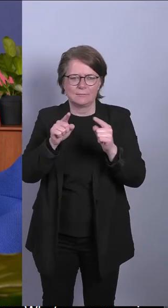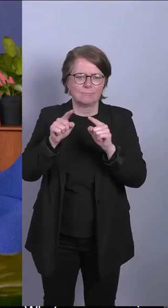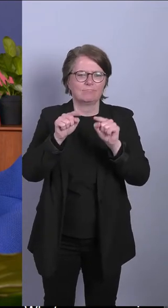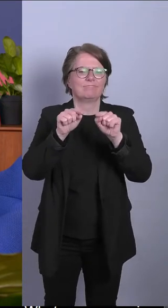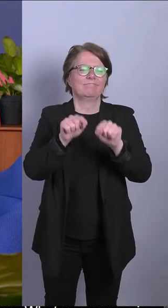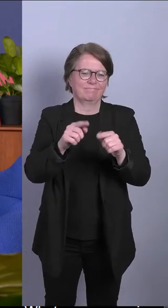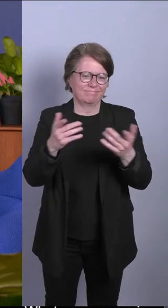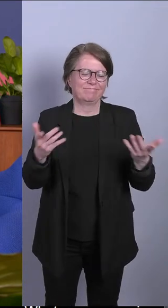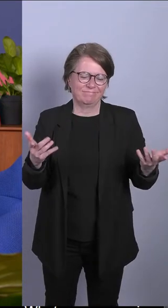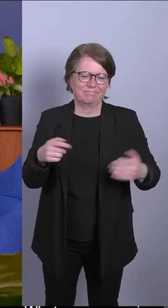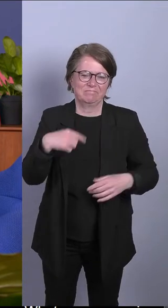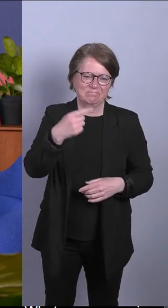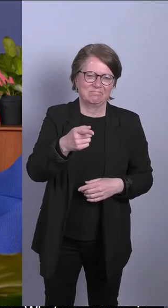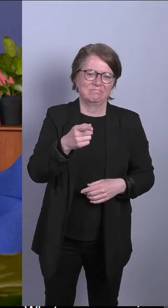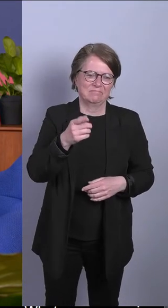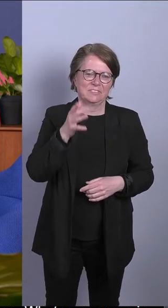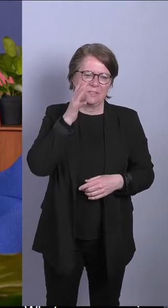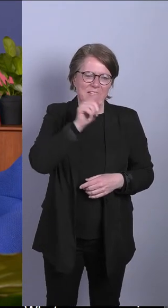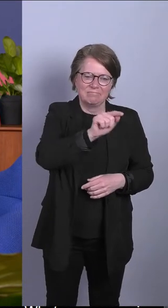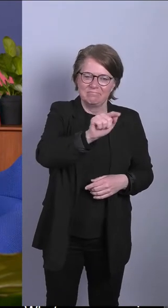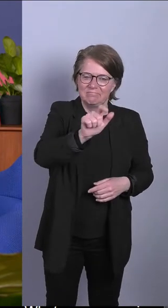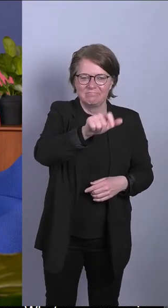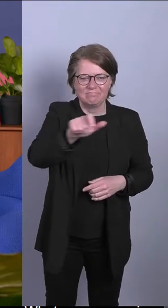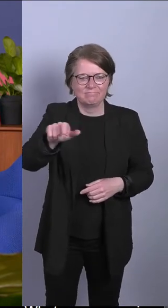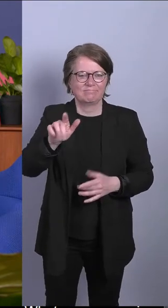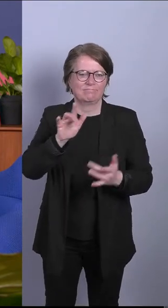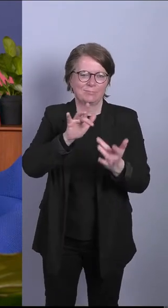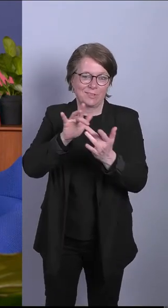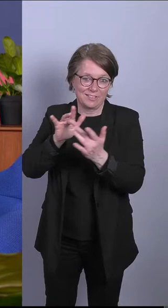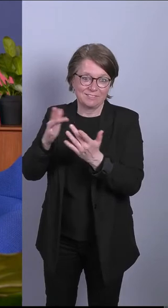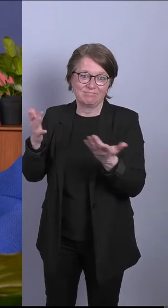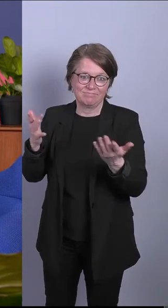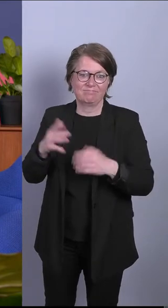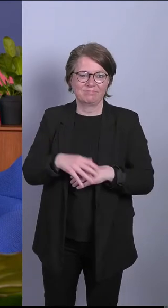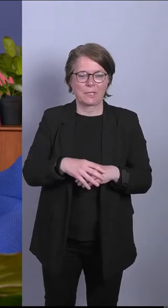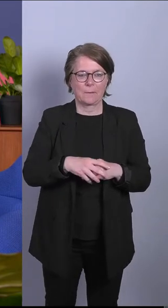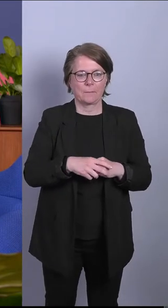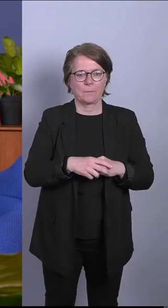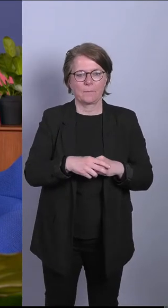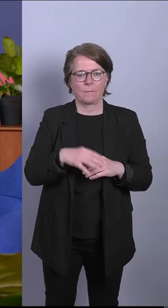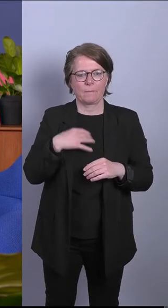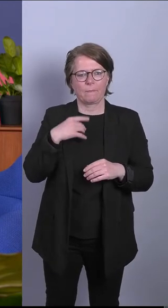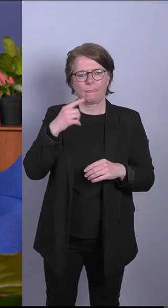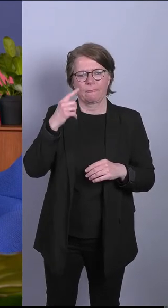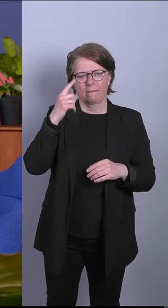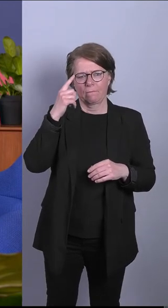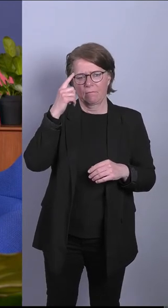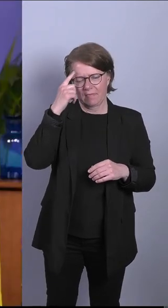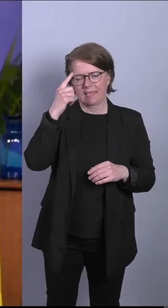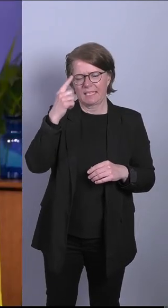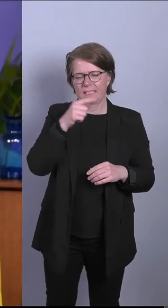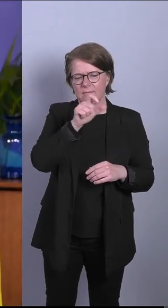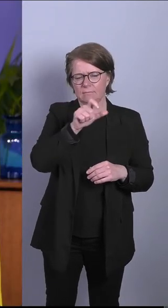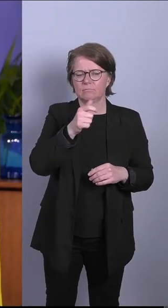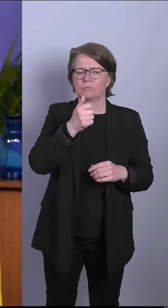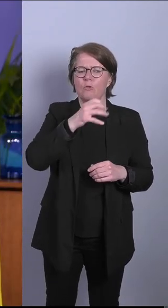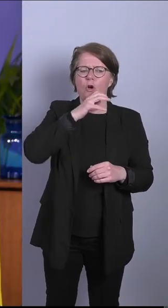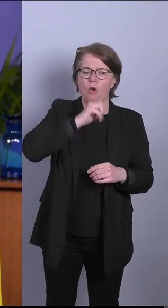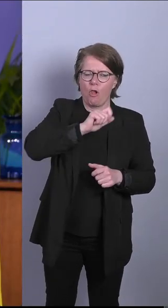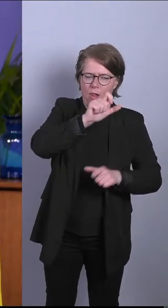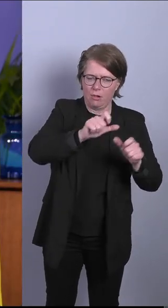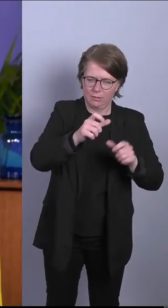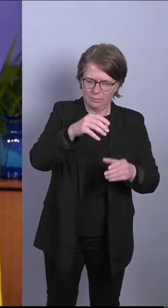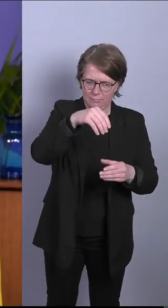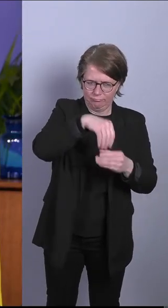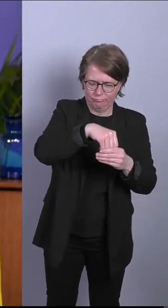our operations, it was really nice to test the capability and user experience of our volunteer management system. It's again first of